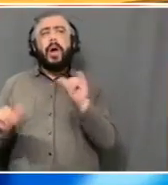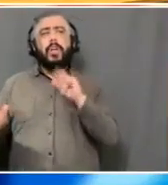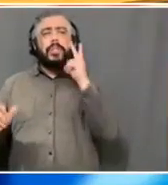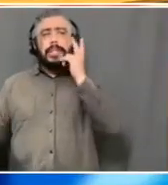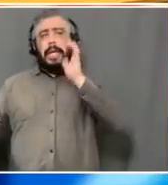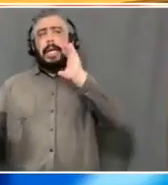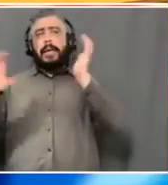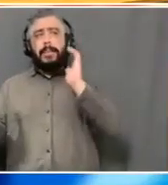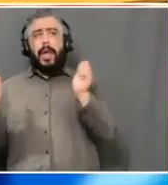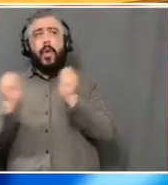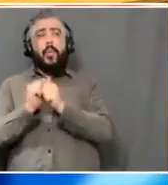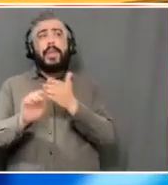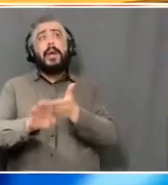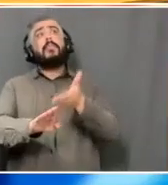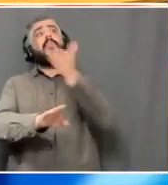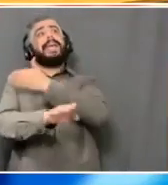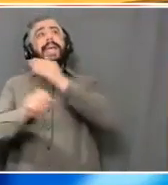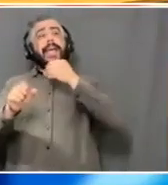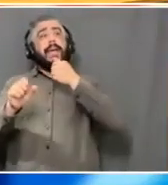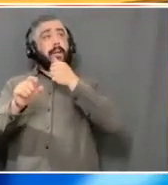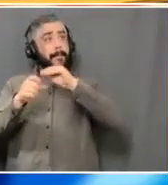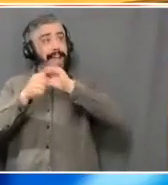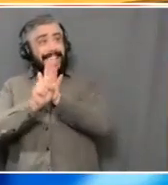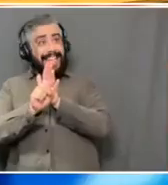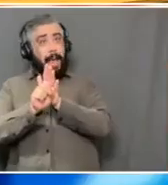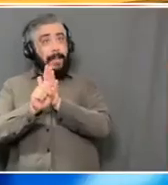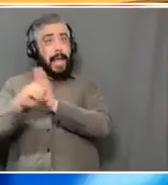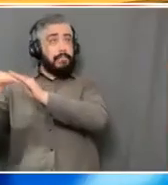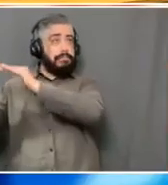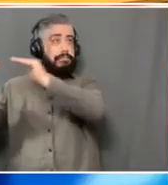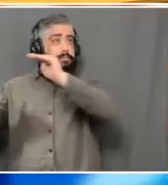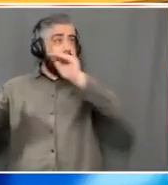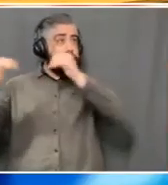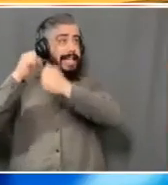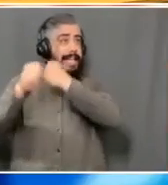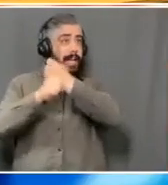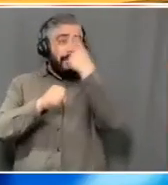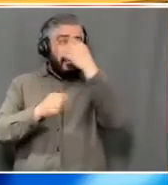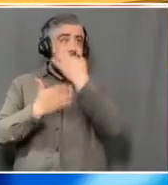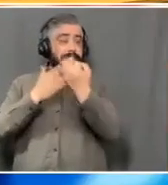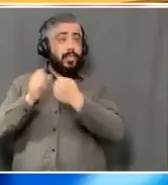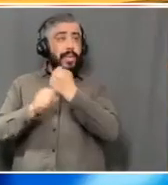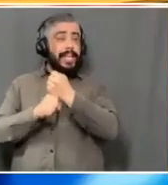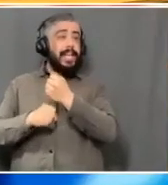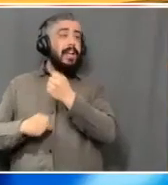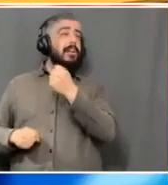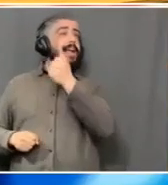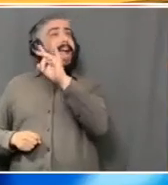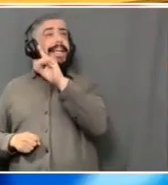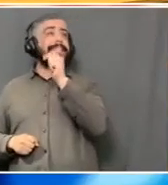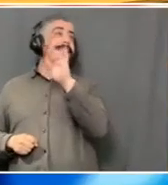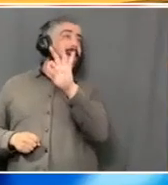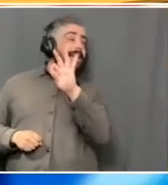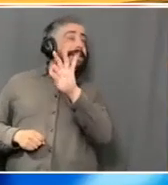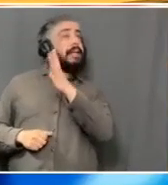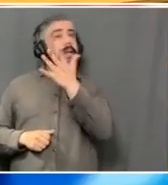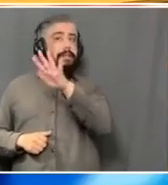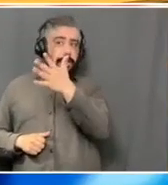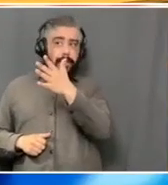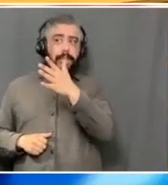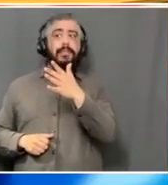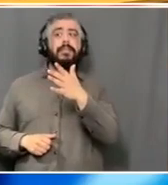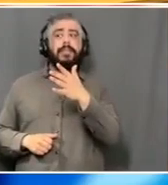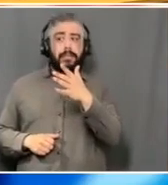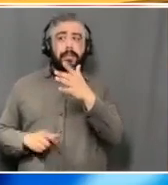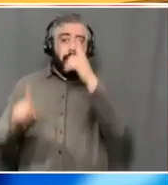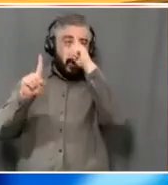of pre-pandemic baseline years for fiscal year 18 or 19, so that we can